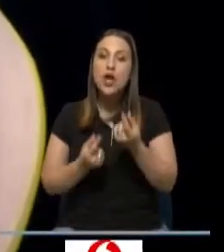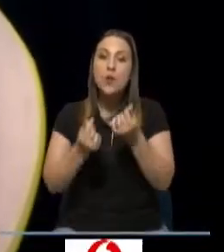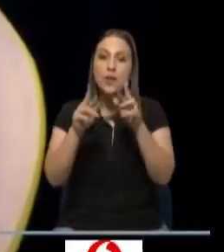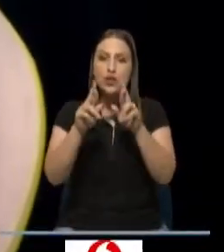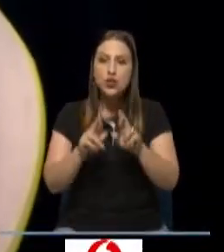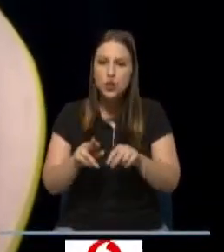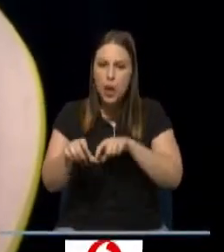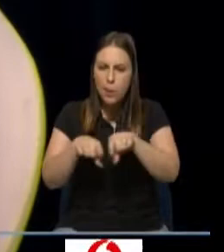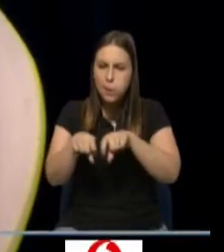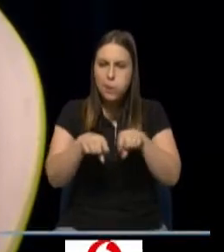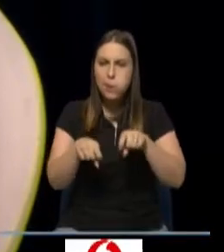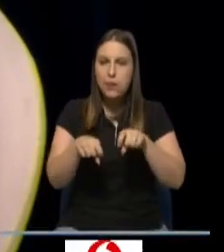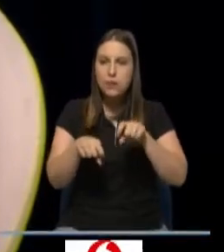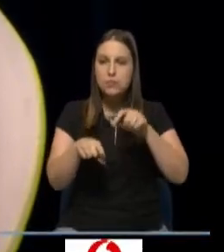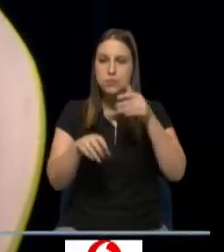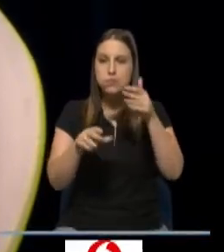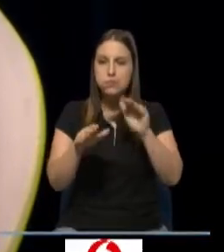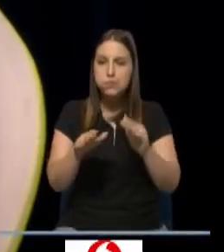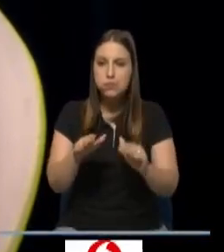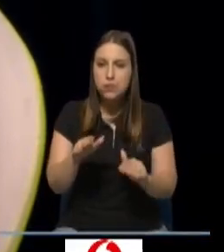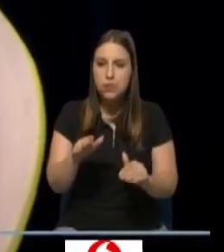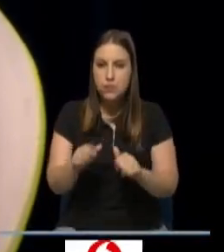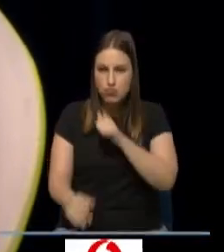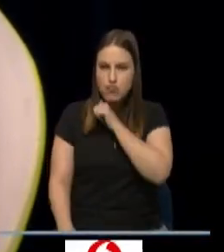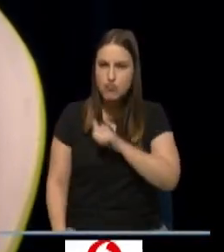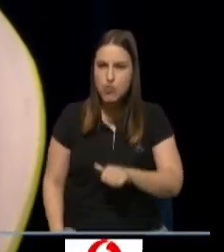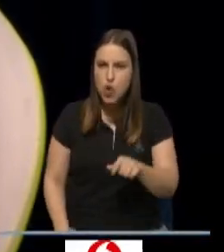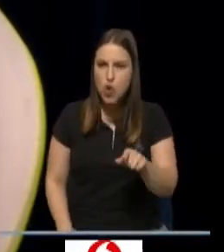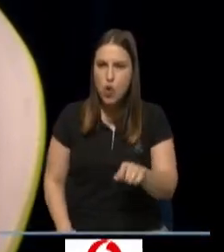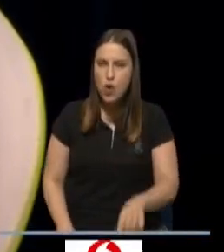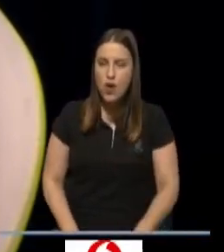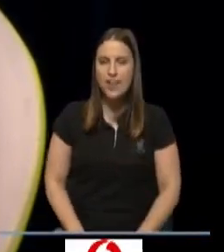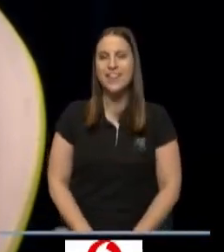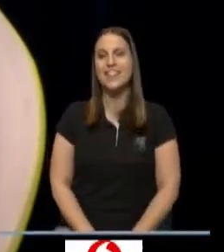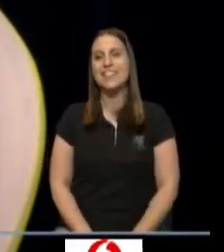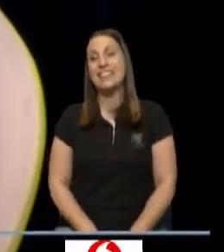the prices with the greatest competition are going to drop, do you agree?